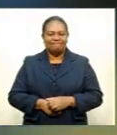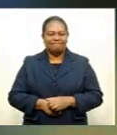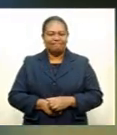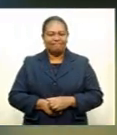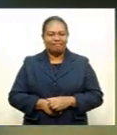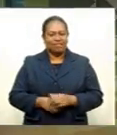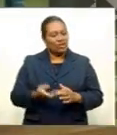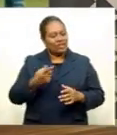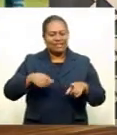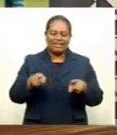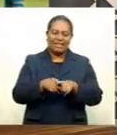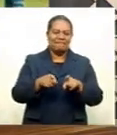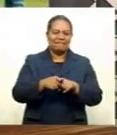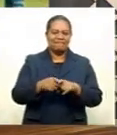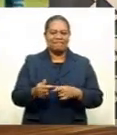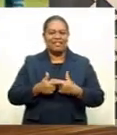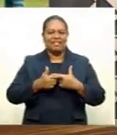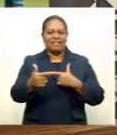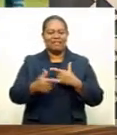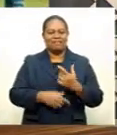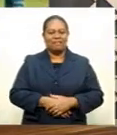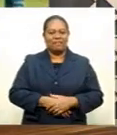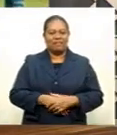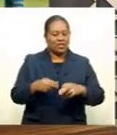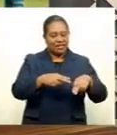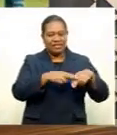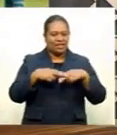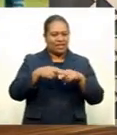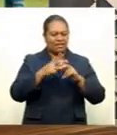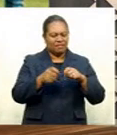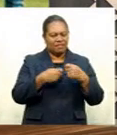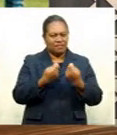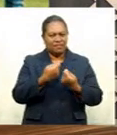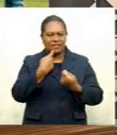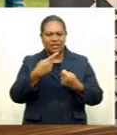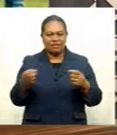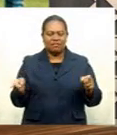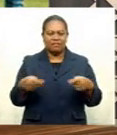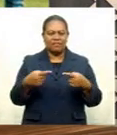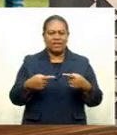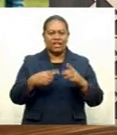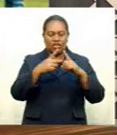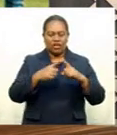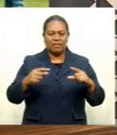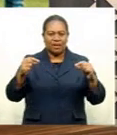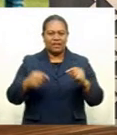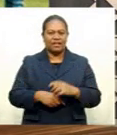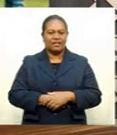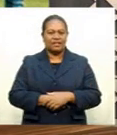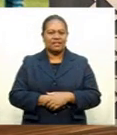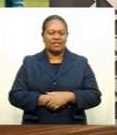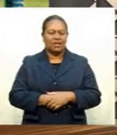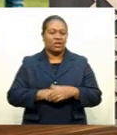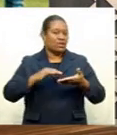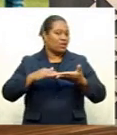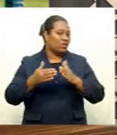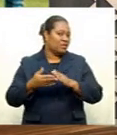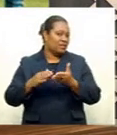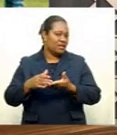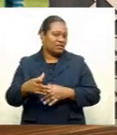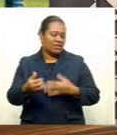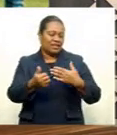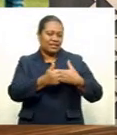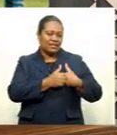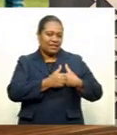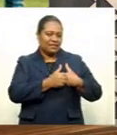all on the same page. Team Fiji is in constant contact with Japanese authorities and the Olympic Games Committee in terms of player safety